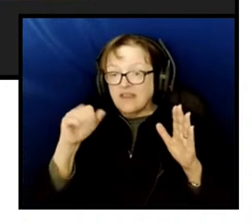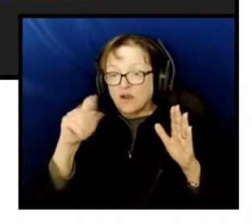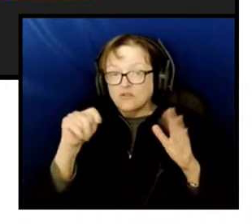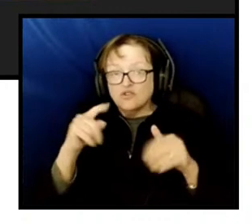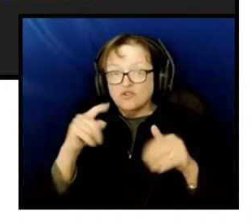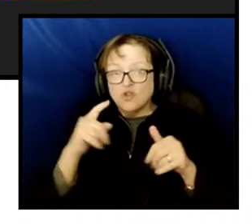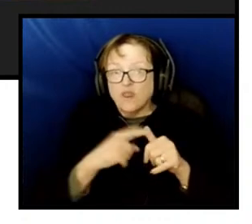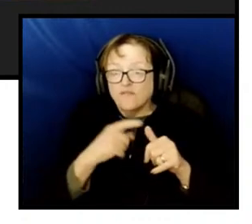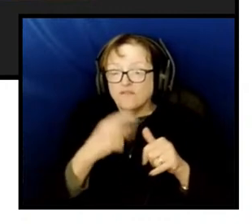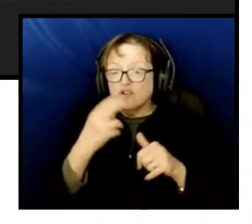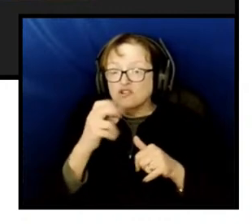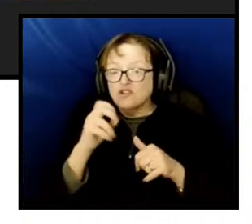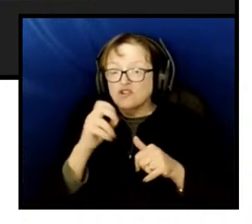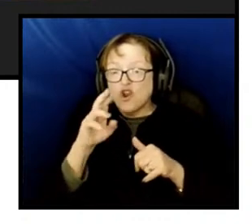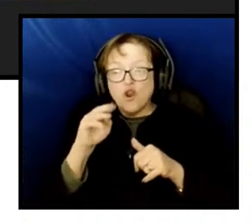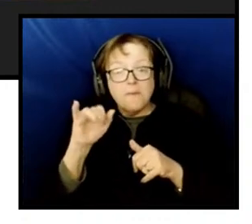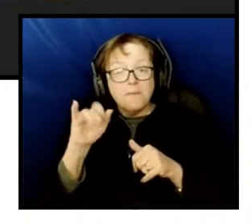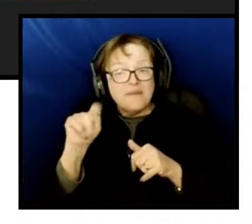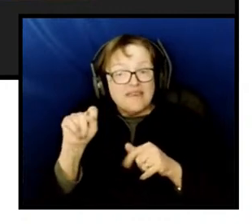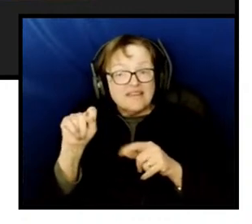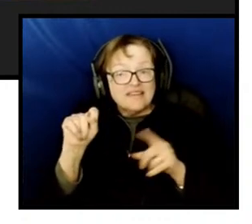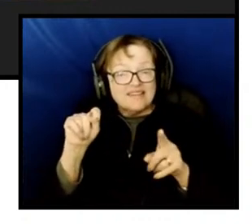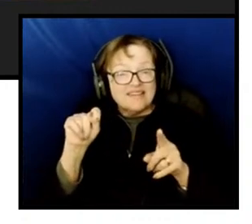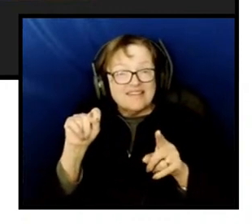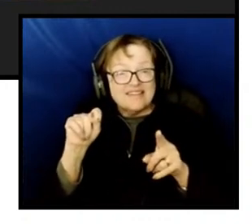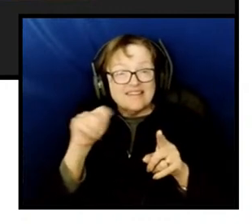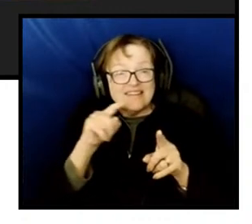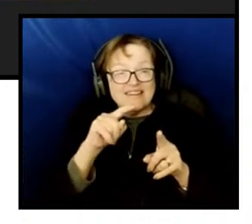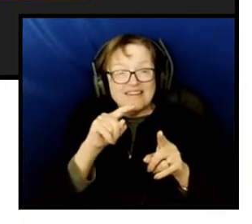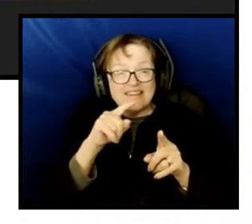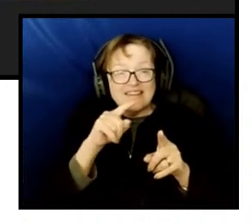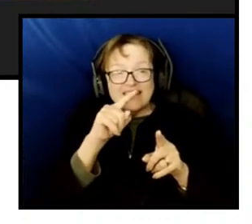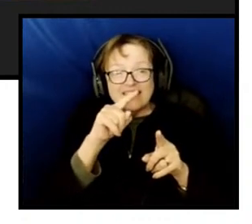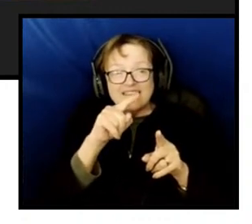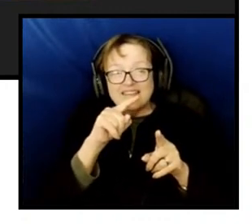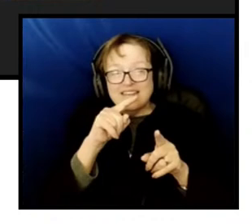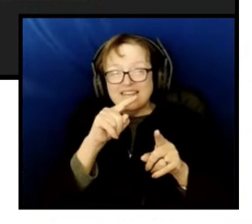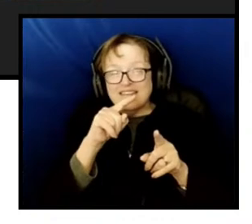Hermit, and this is our friend Rumi and their dog Baba.